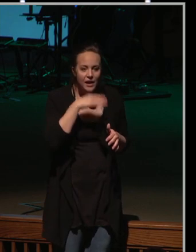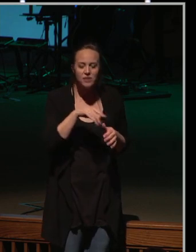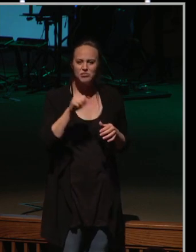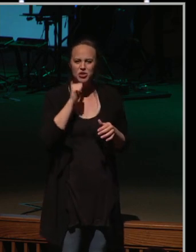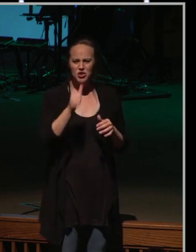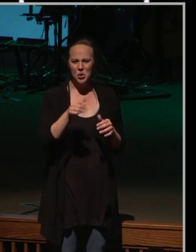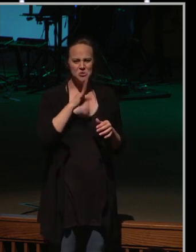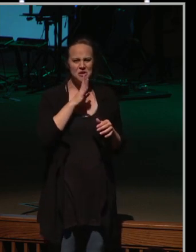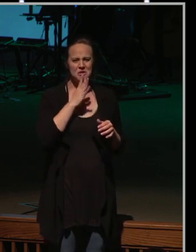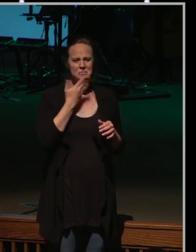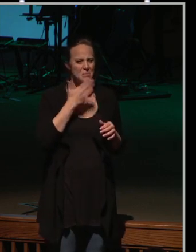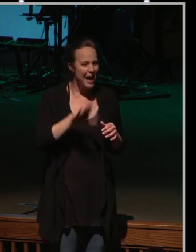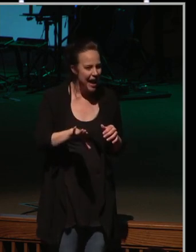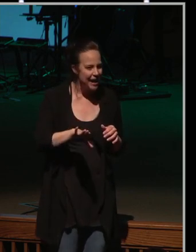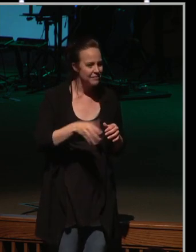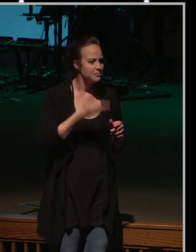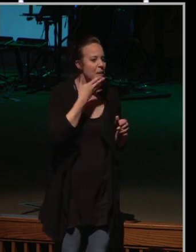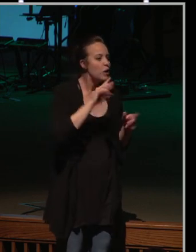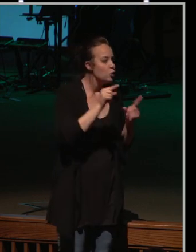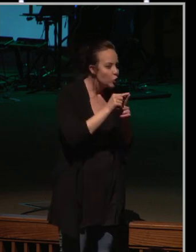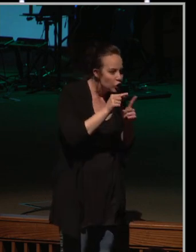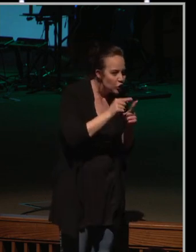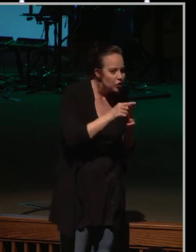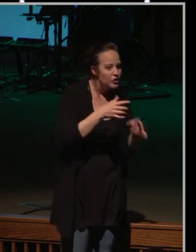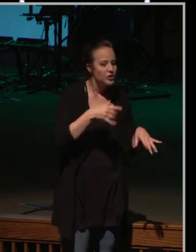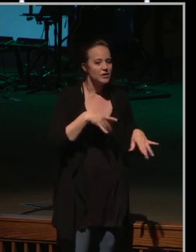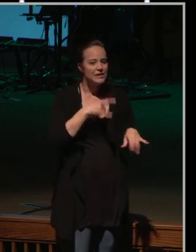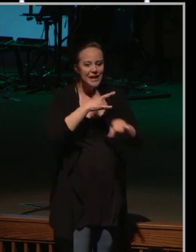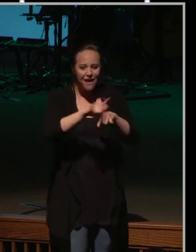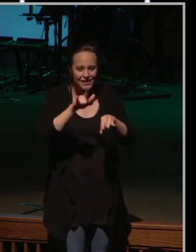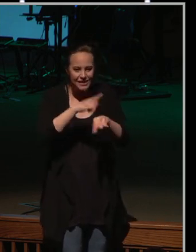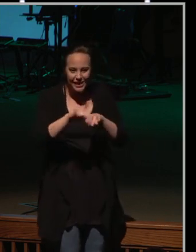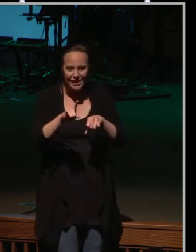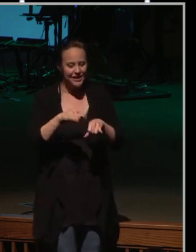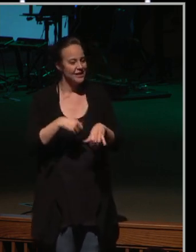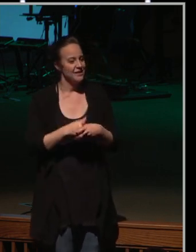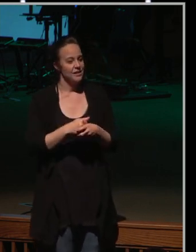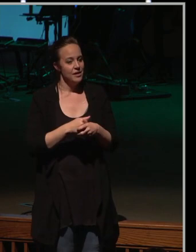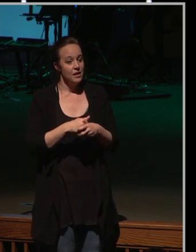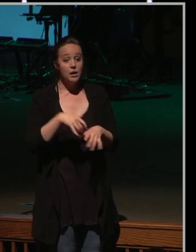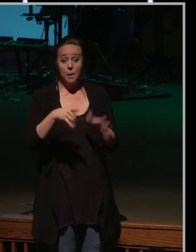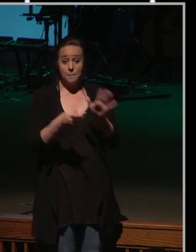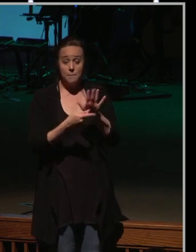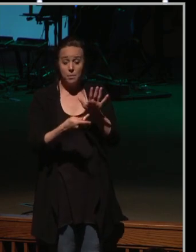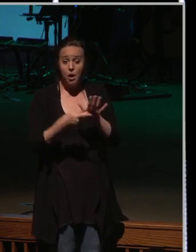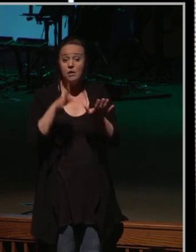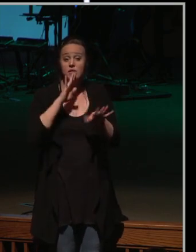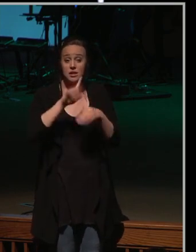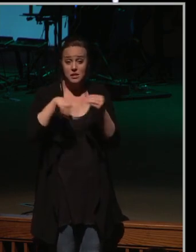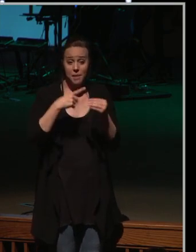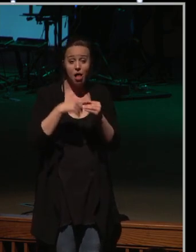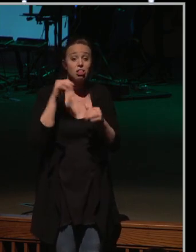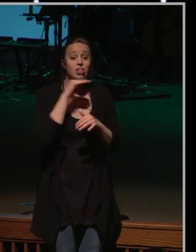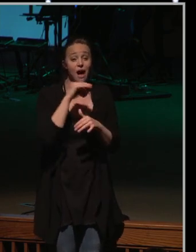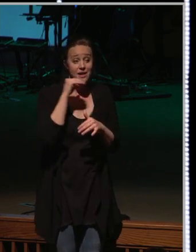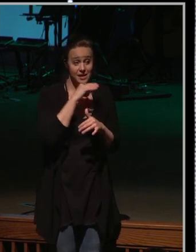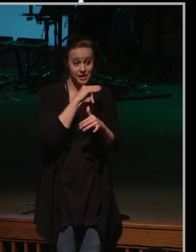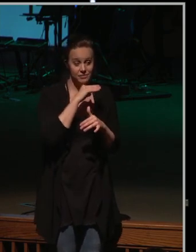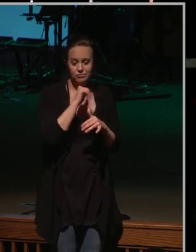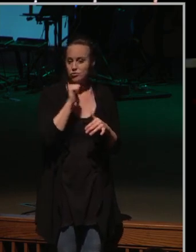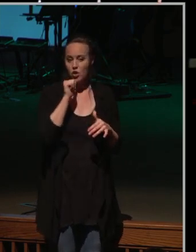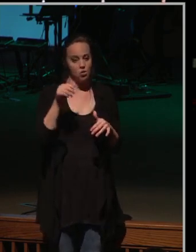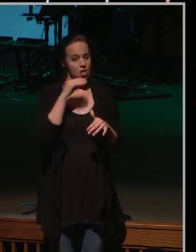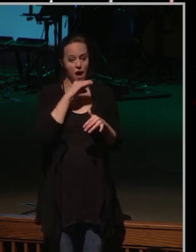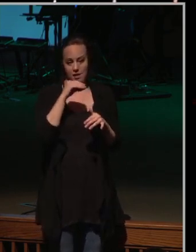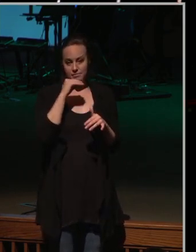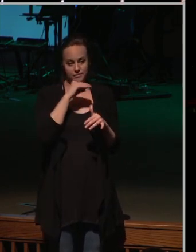or indecent. And then Paul talks about lying, that we should not be liars. And I think here he's getting back to